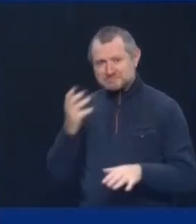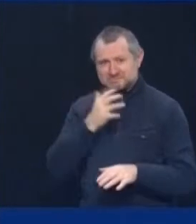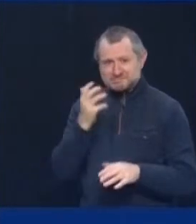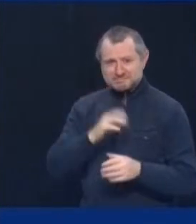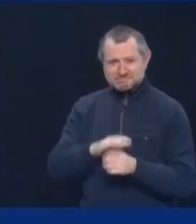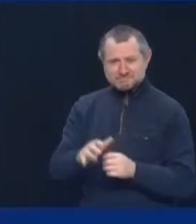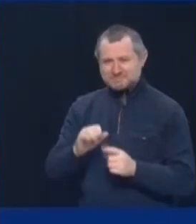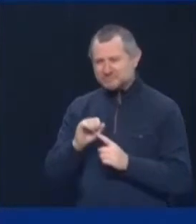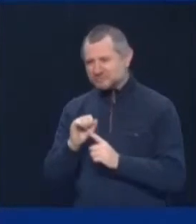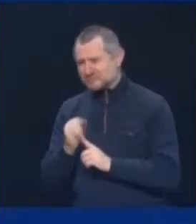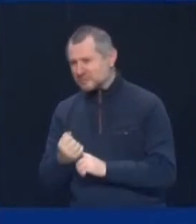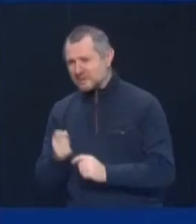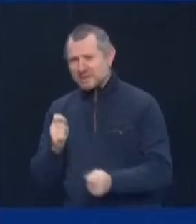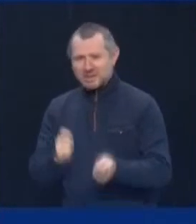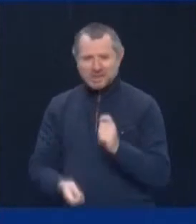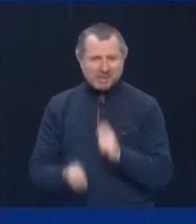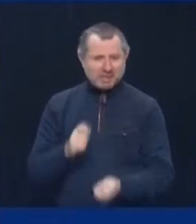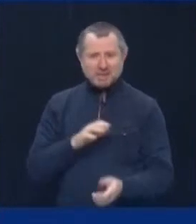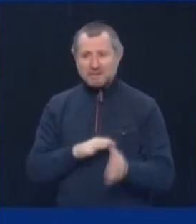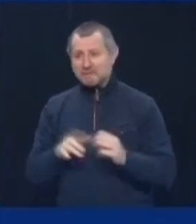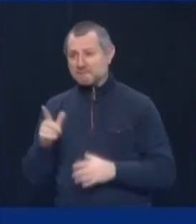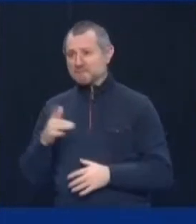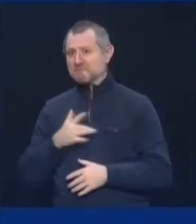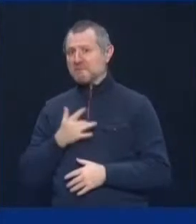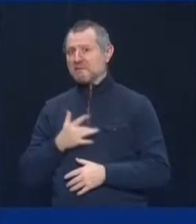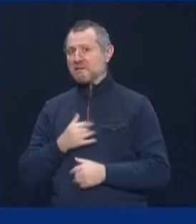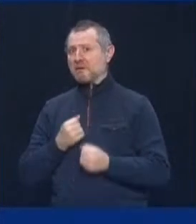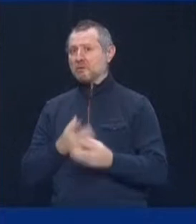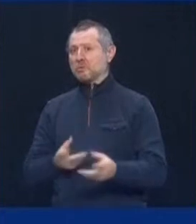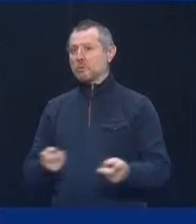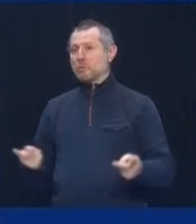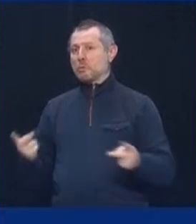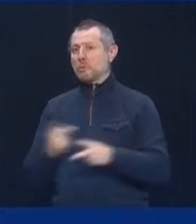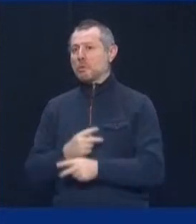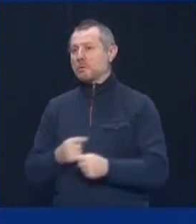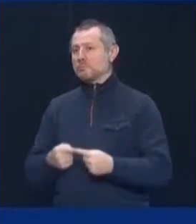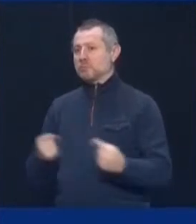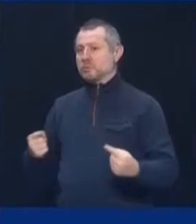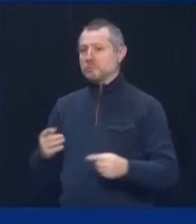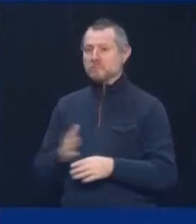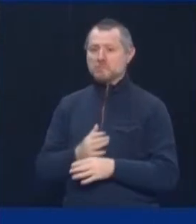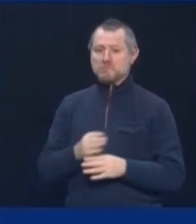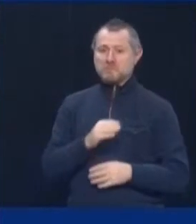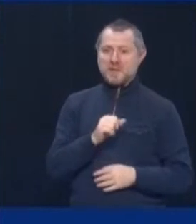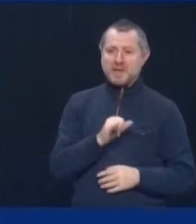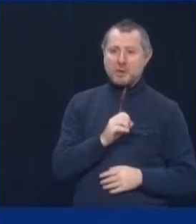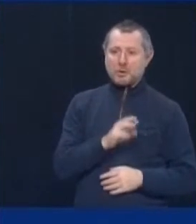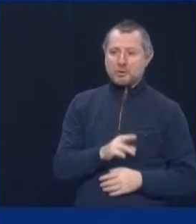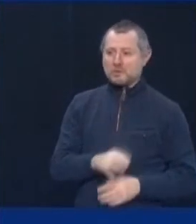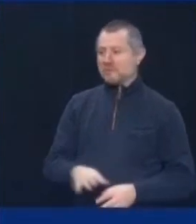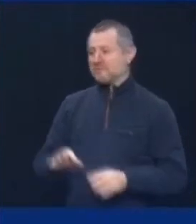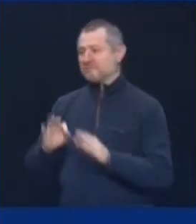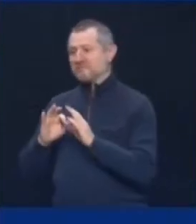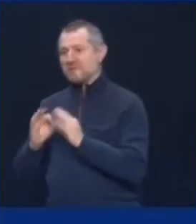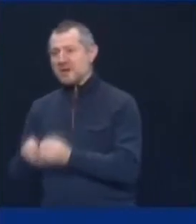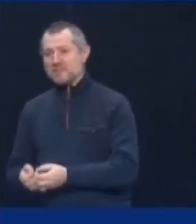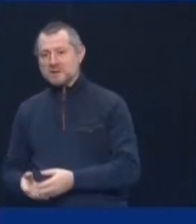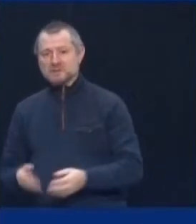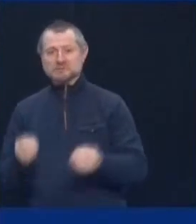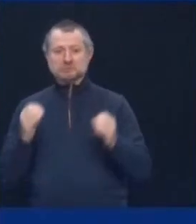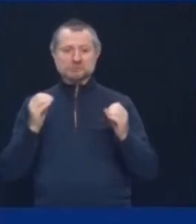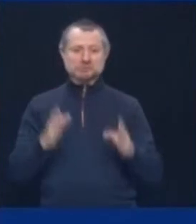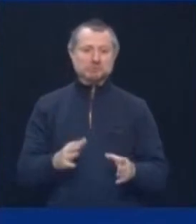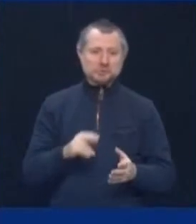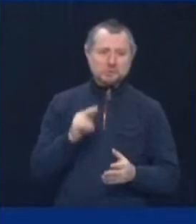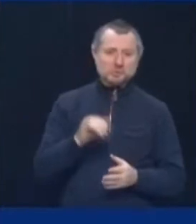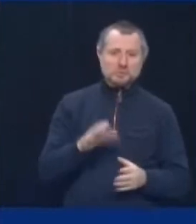like it's just accelerated worsening tensions between the mayor and families and educators, et cetera? Yeah, you know,